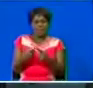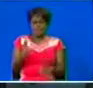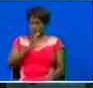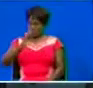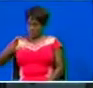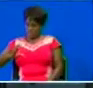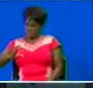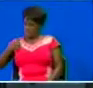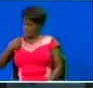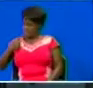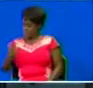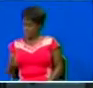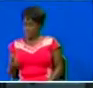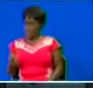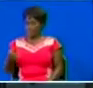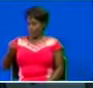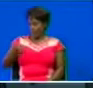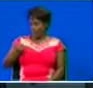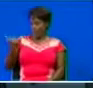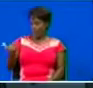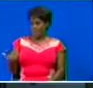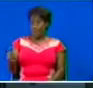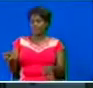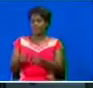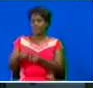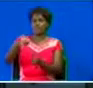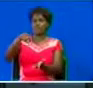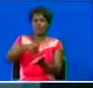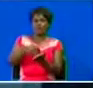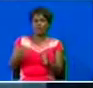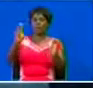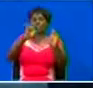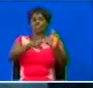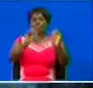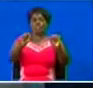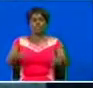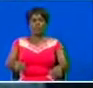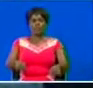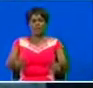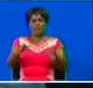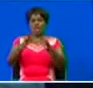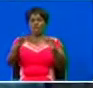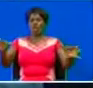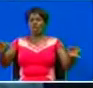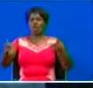said, as we have young ladies around, they can also join us. Even the longest journey